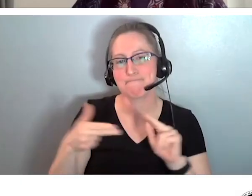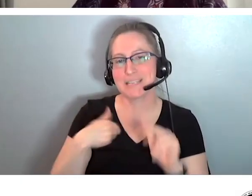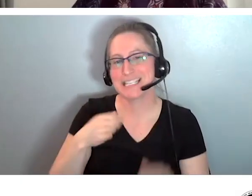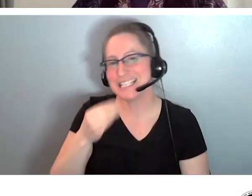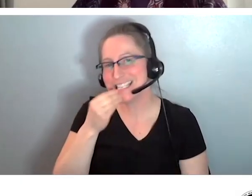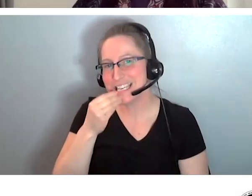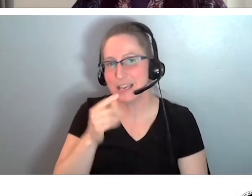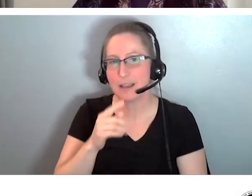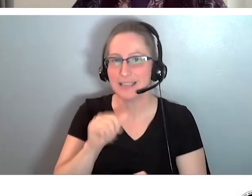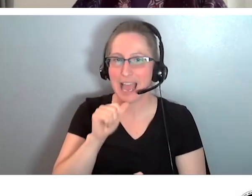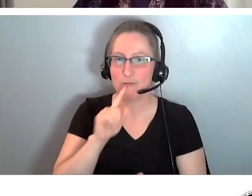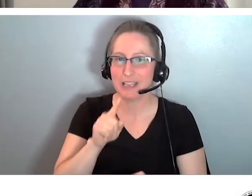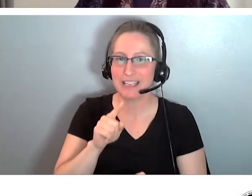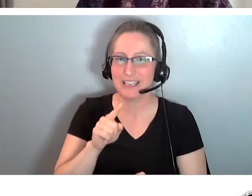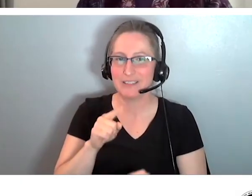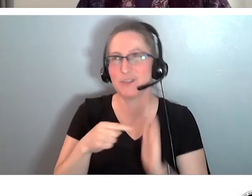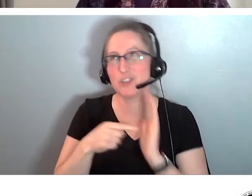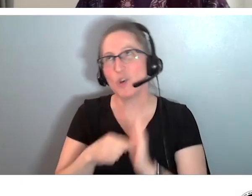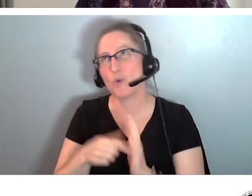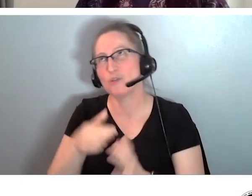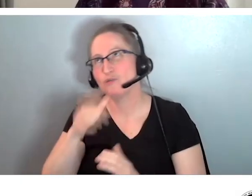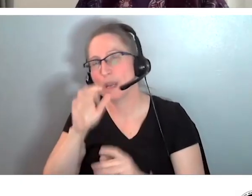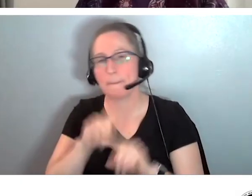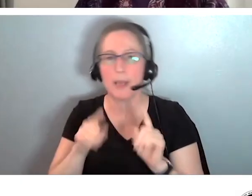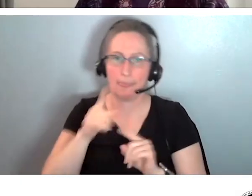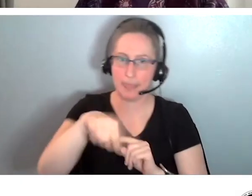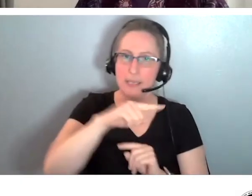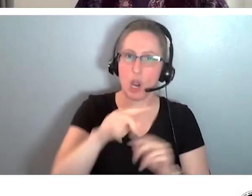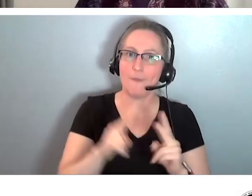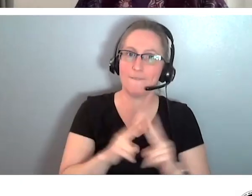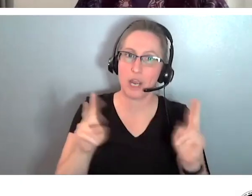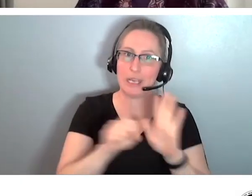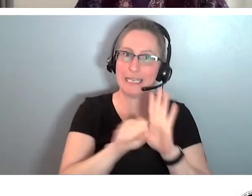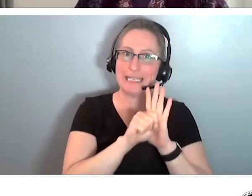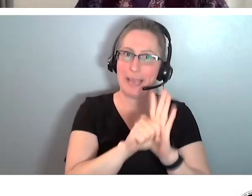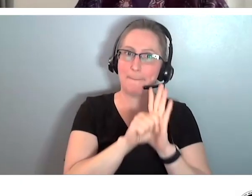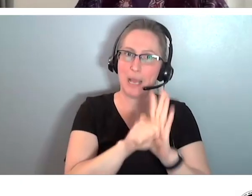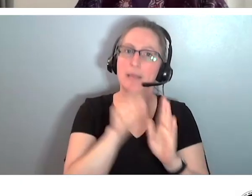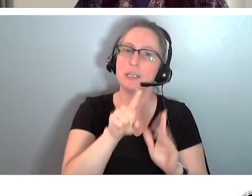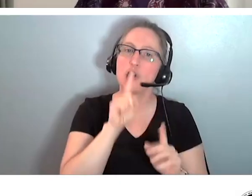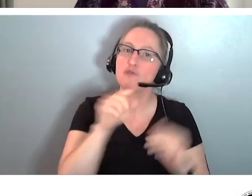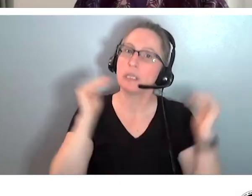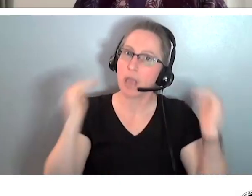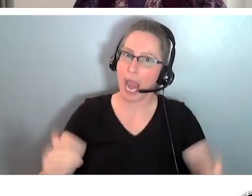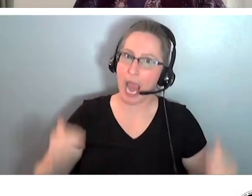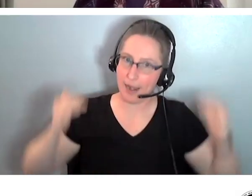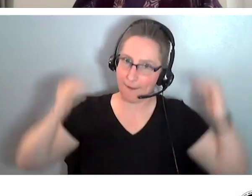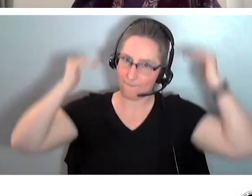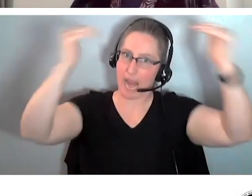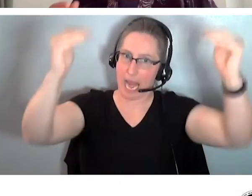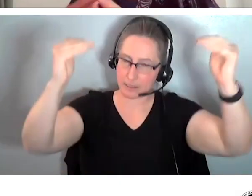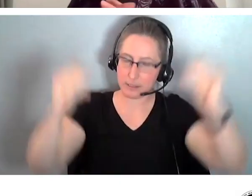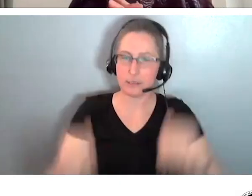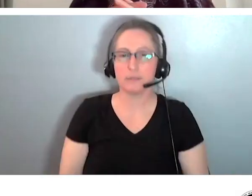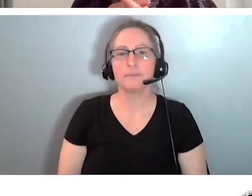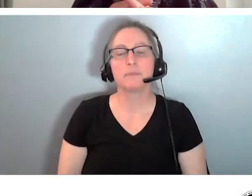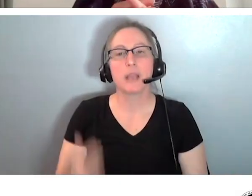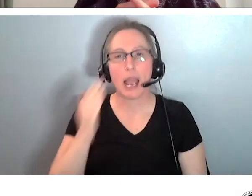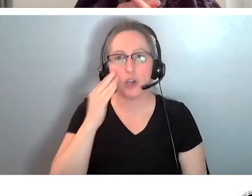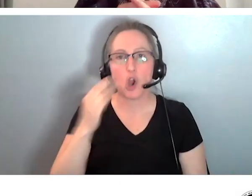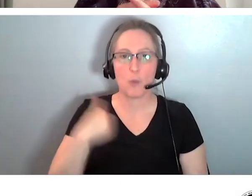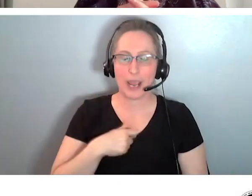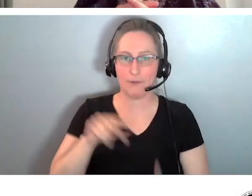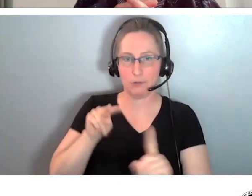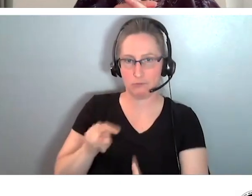like a straw, but it doesn't represent drink. But these are highly symbolic. These are really advanced. I know we have two camps